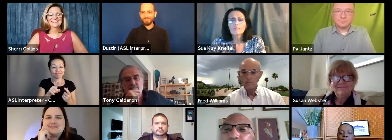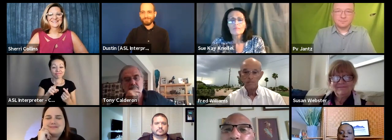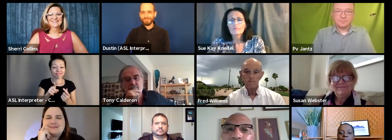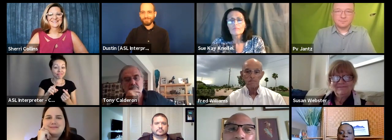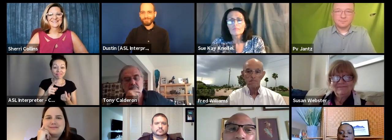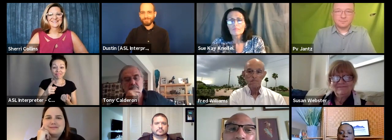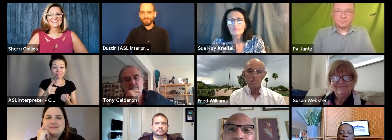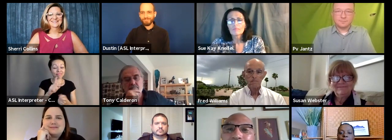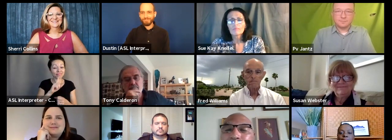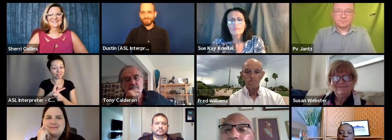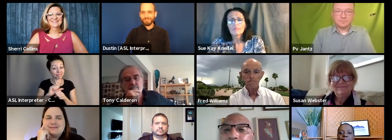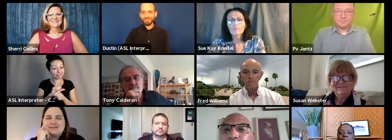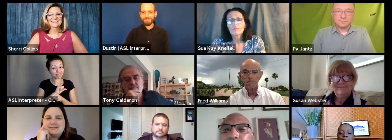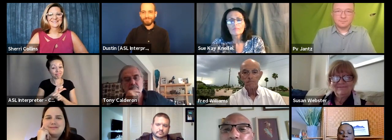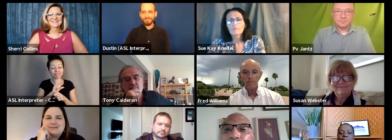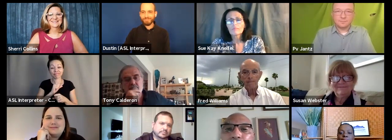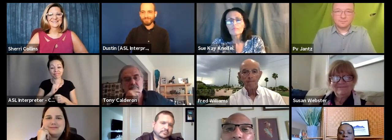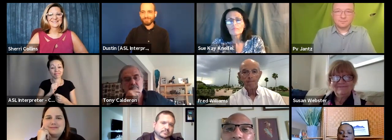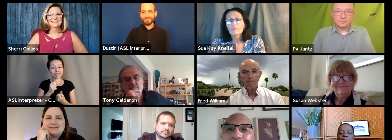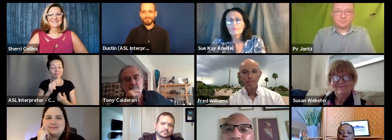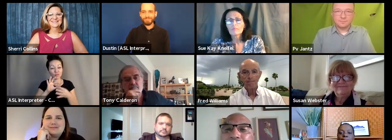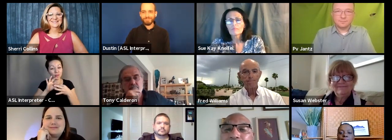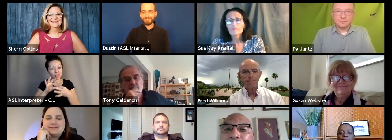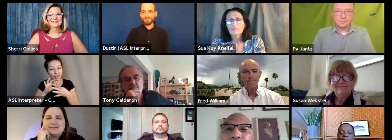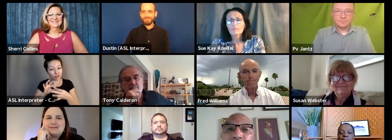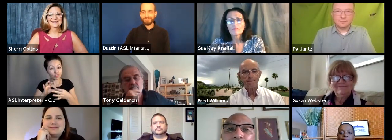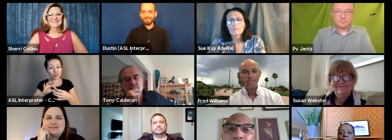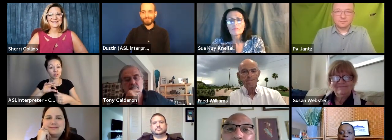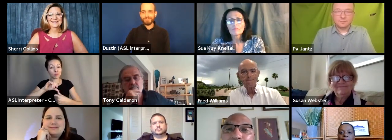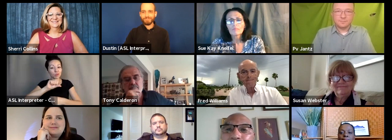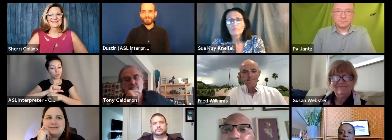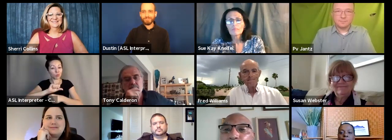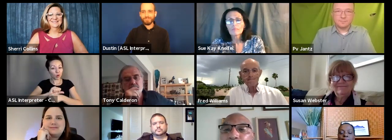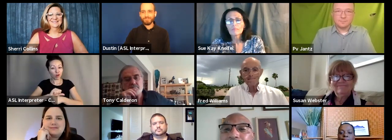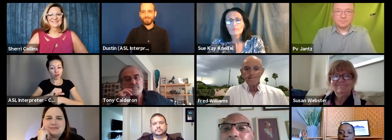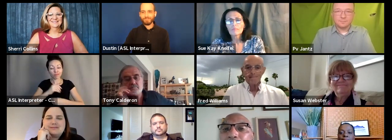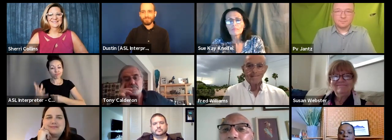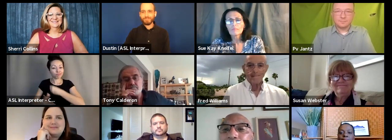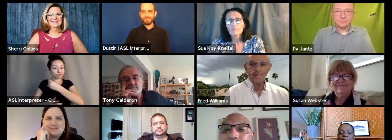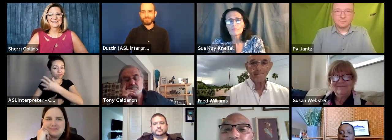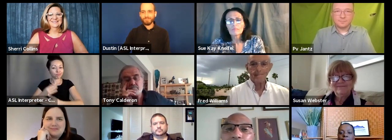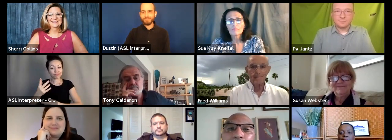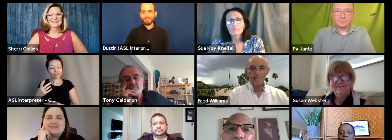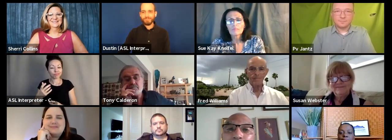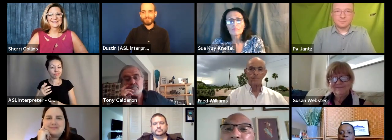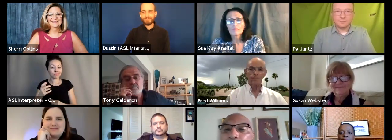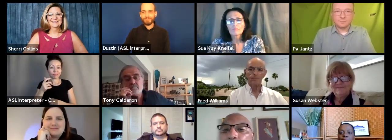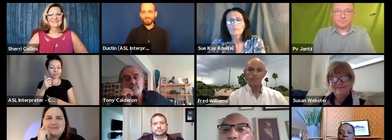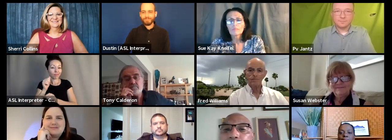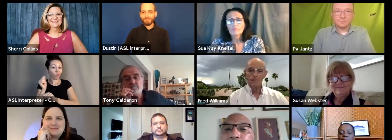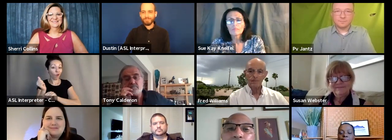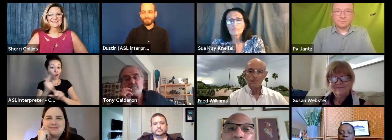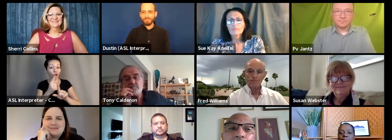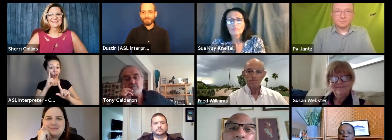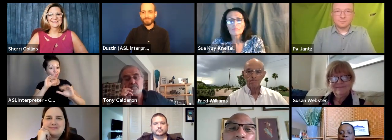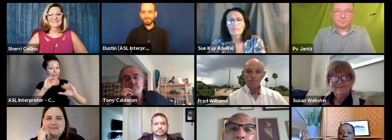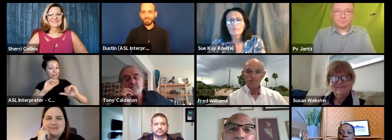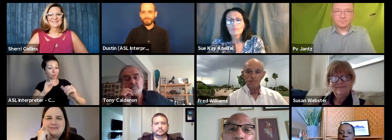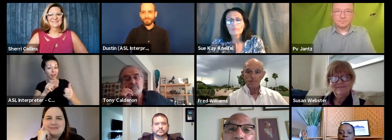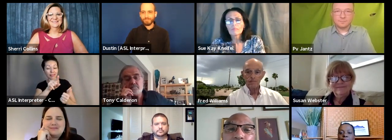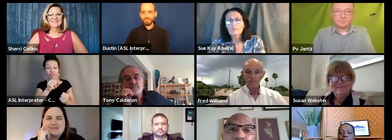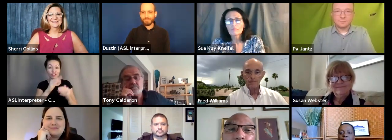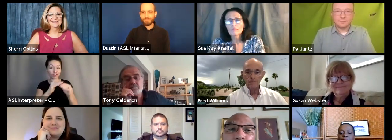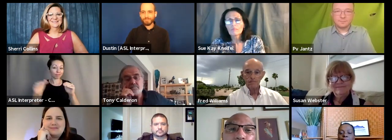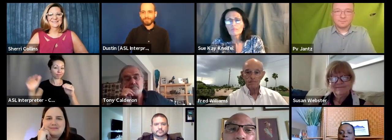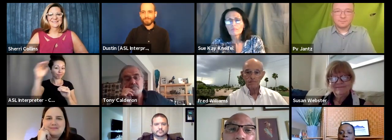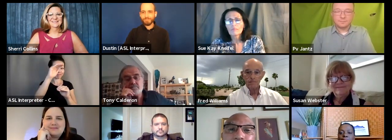the output and the relationship to the commission that everyone expects and beyond,